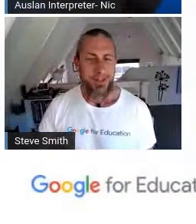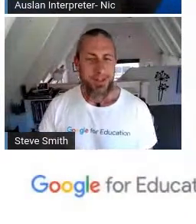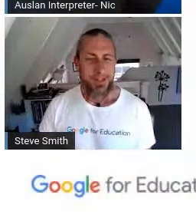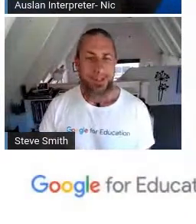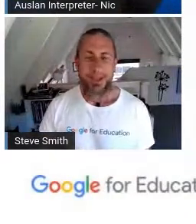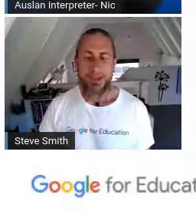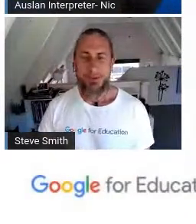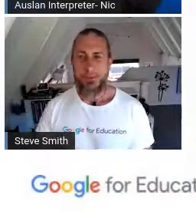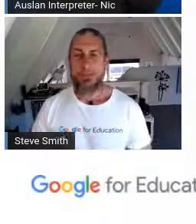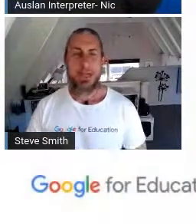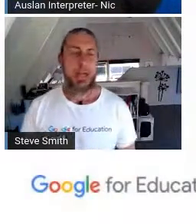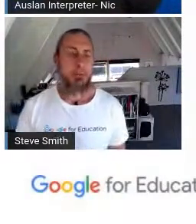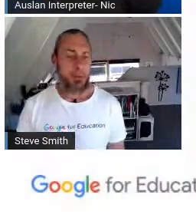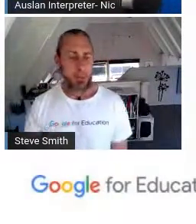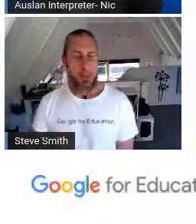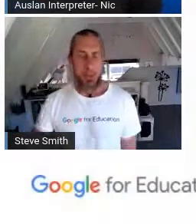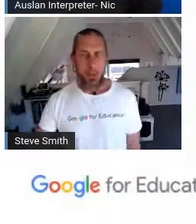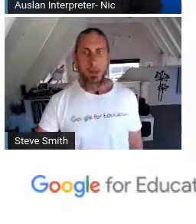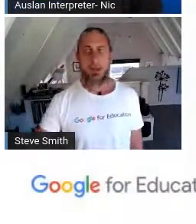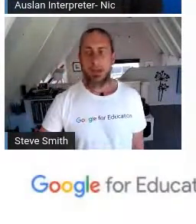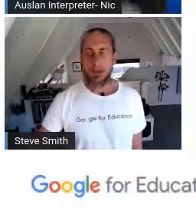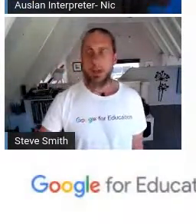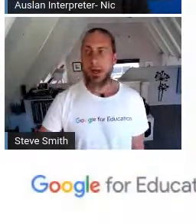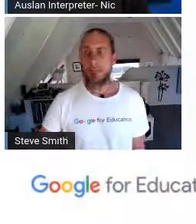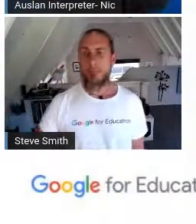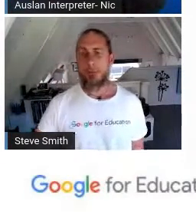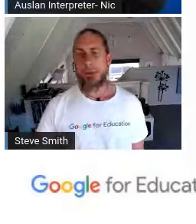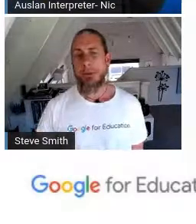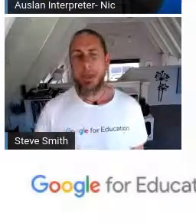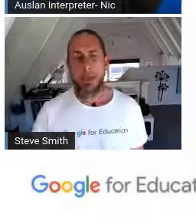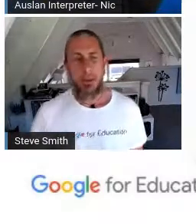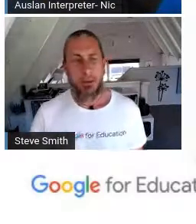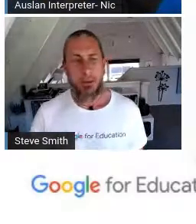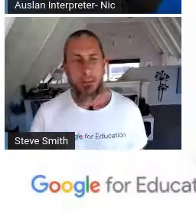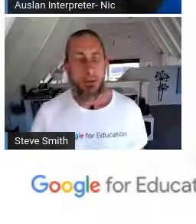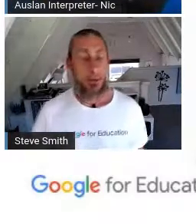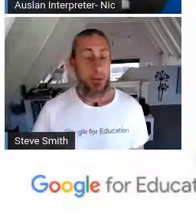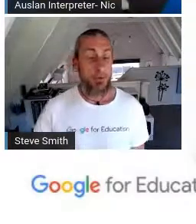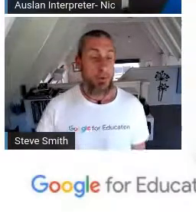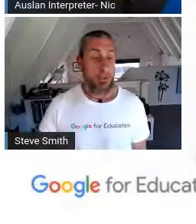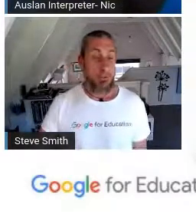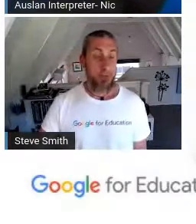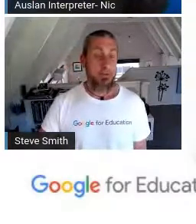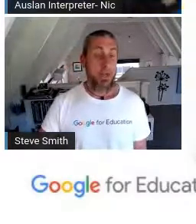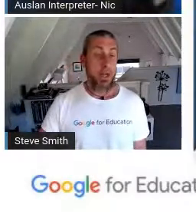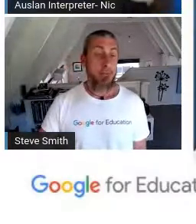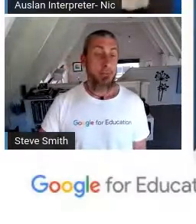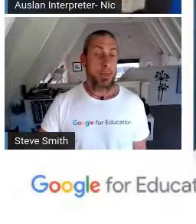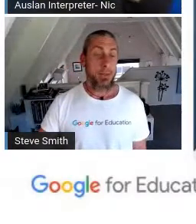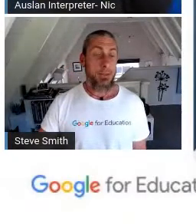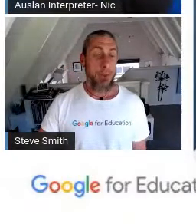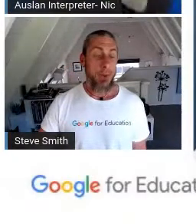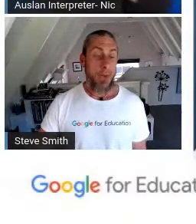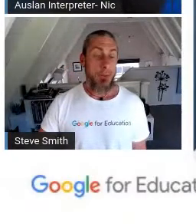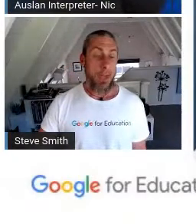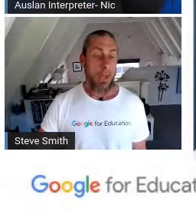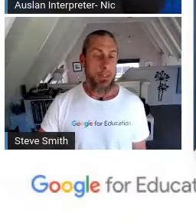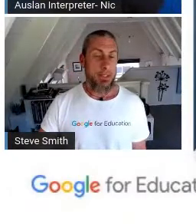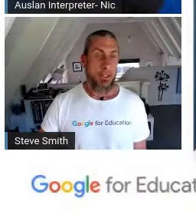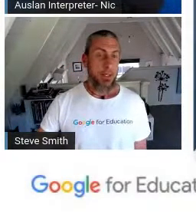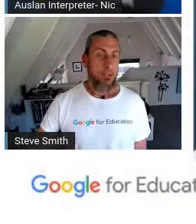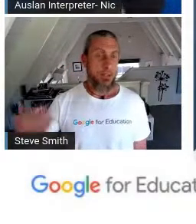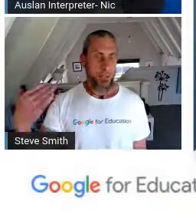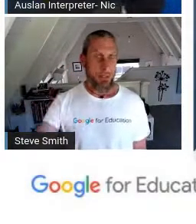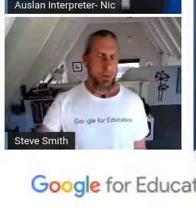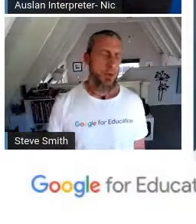over. Yeah, kia ora, folks. Hey, look, I'd like to thank Corey very much for that welcome,